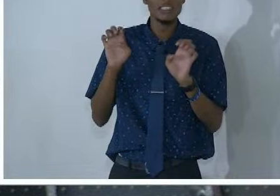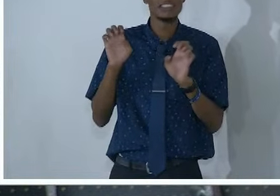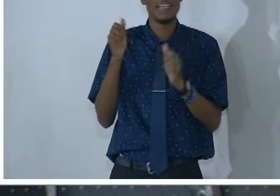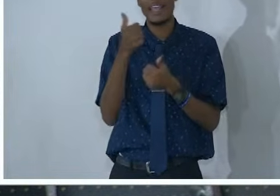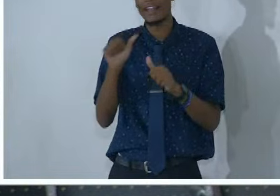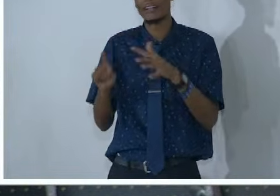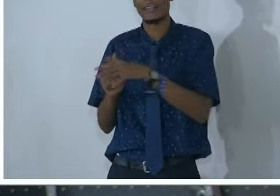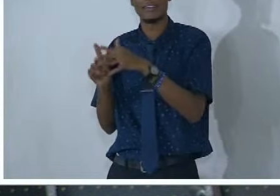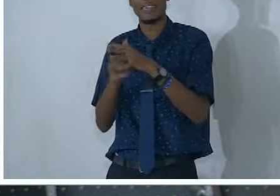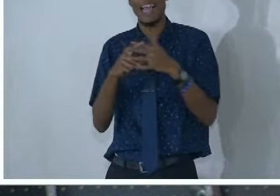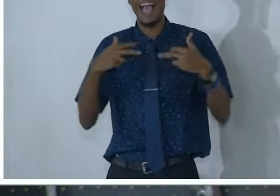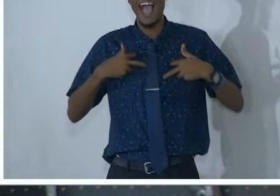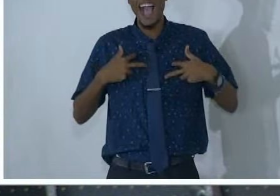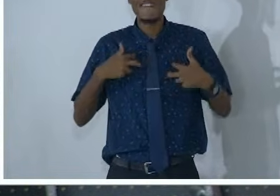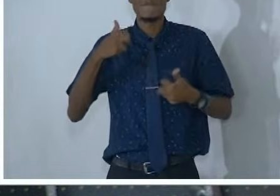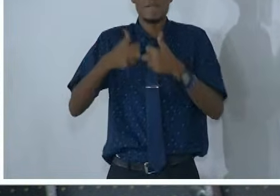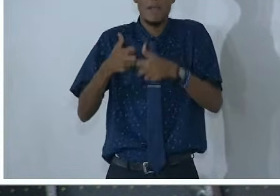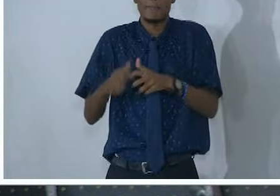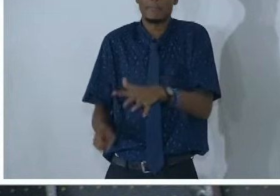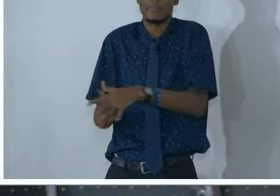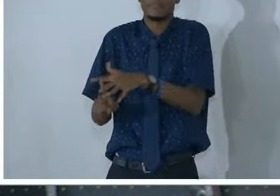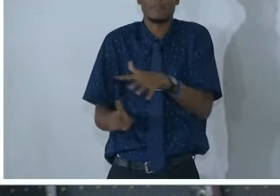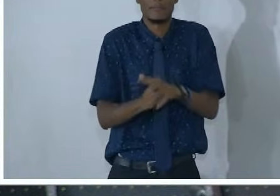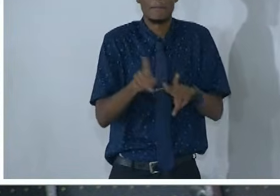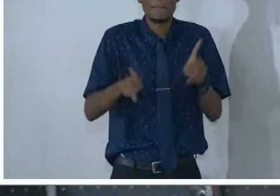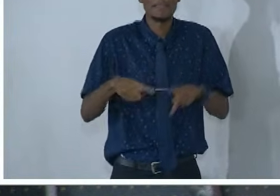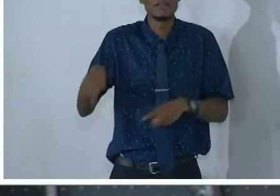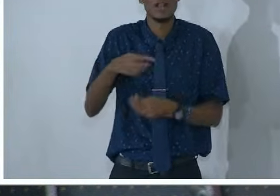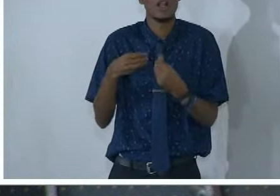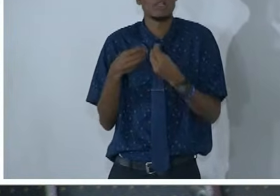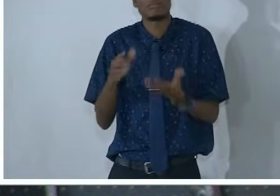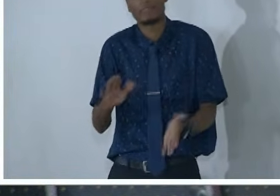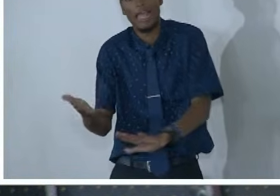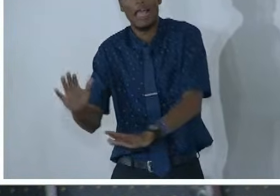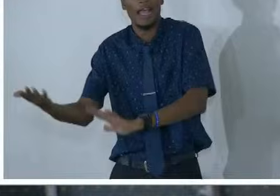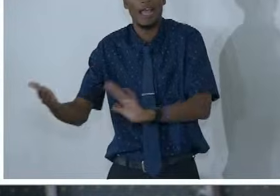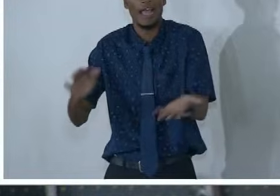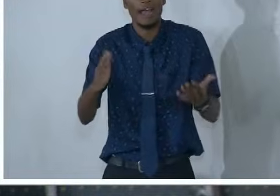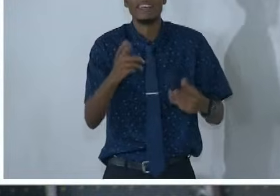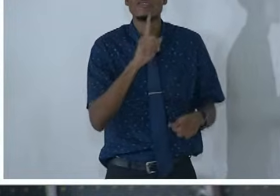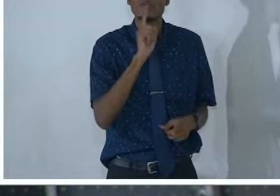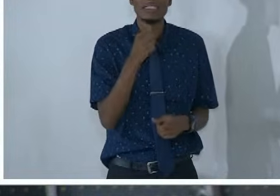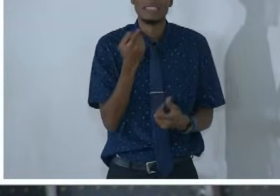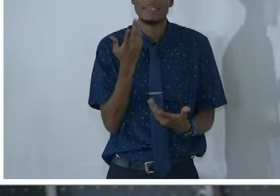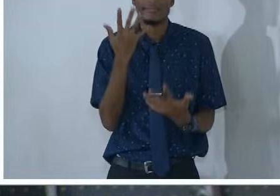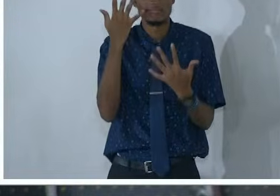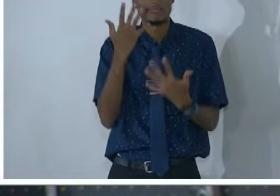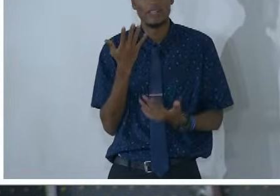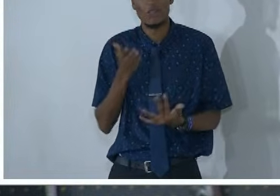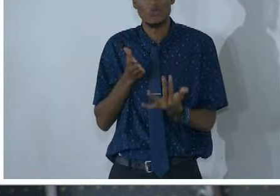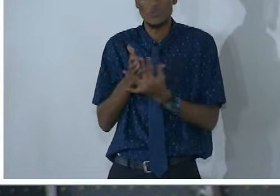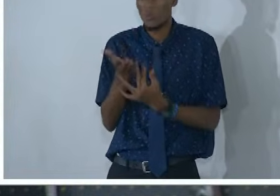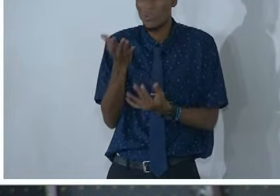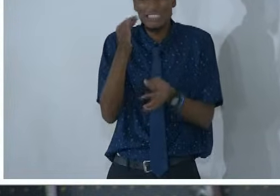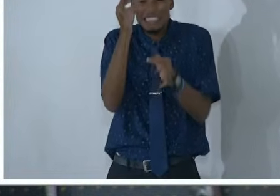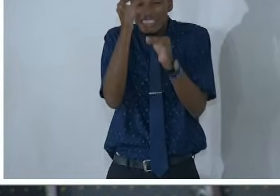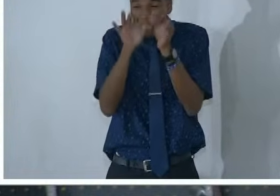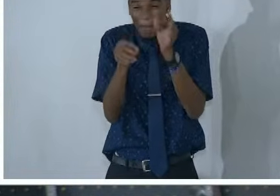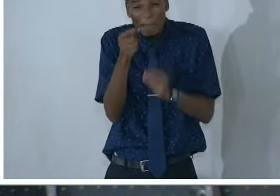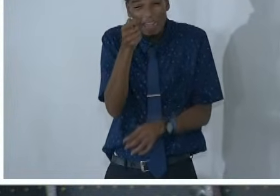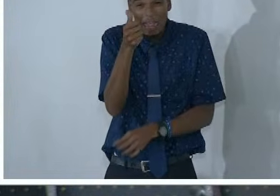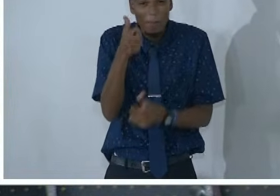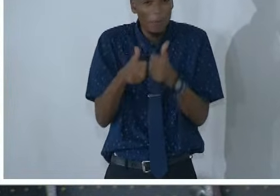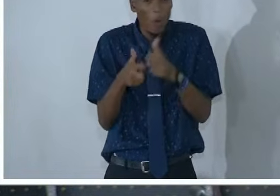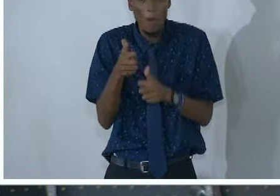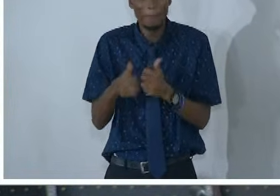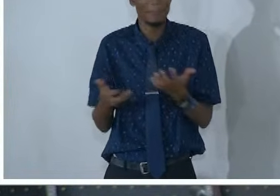tensions escalate, and indeed people lose their lives, starting with very simple disputes. It is within that context,